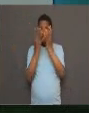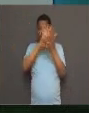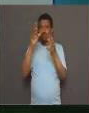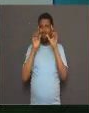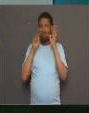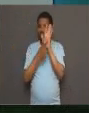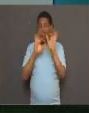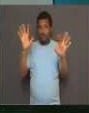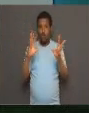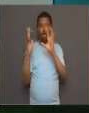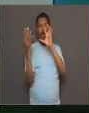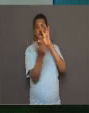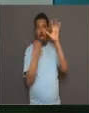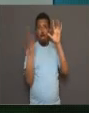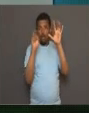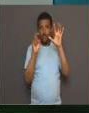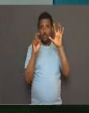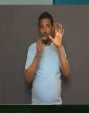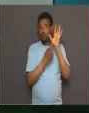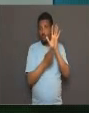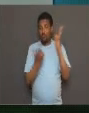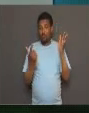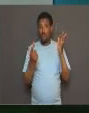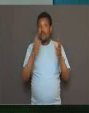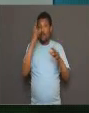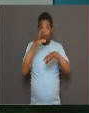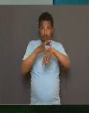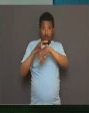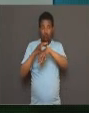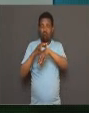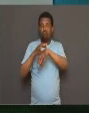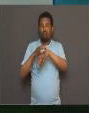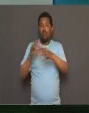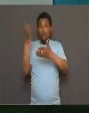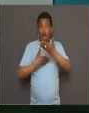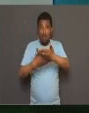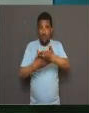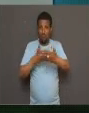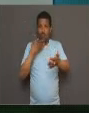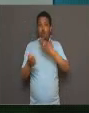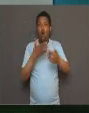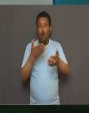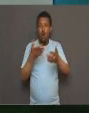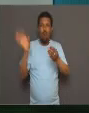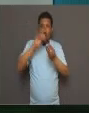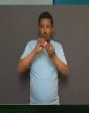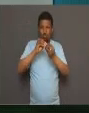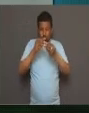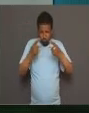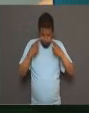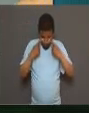rotated to show the entire surface of the Earth, while a map is